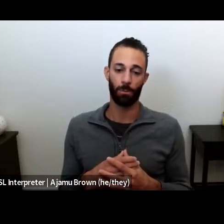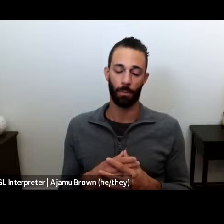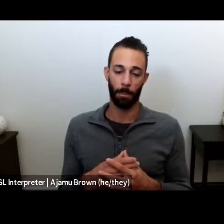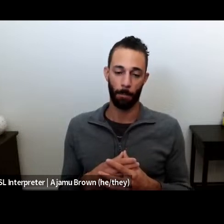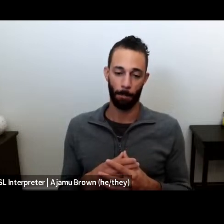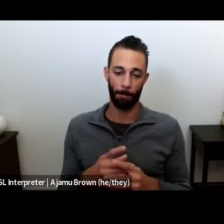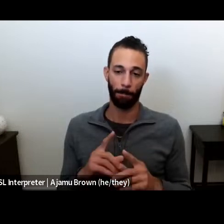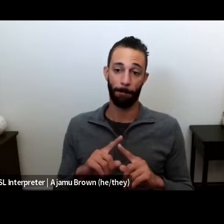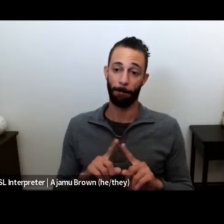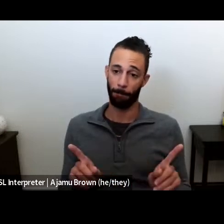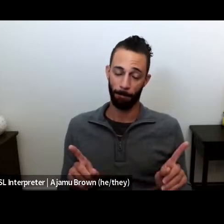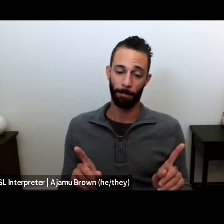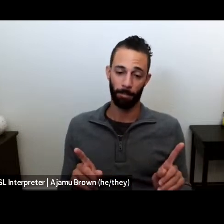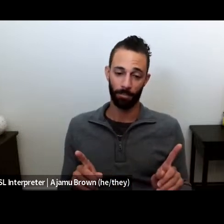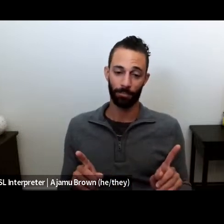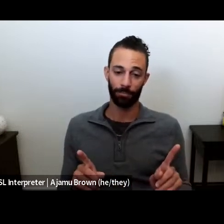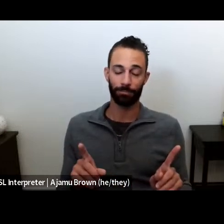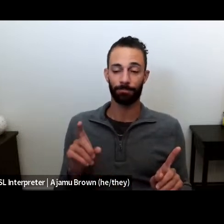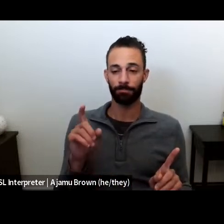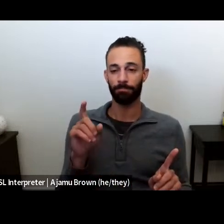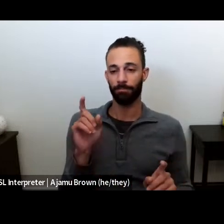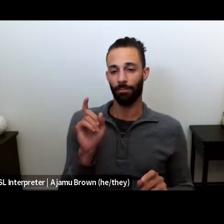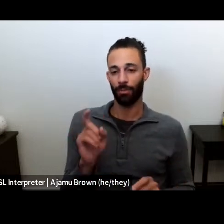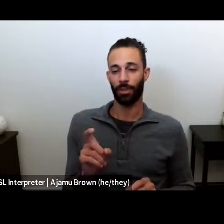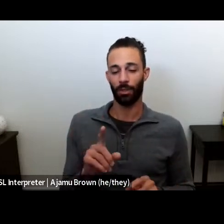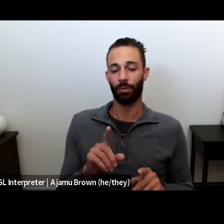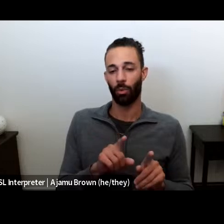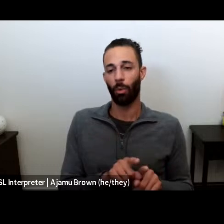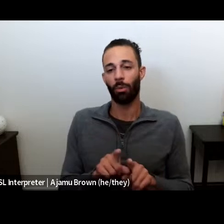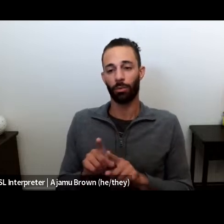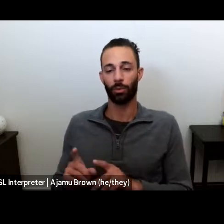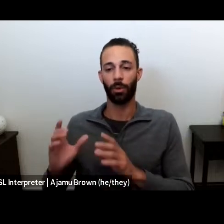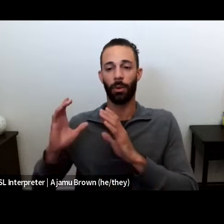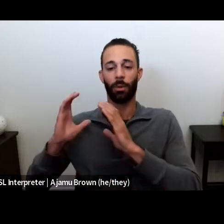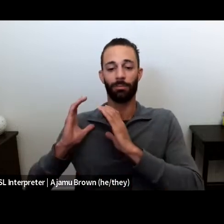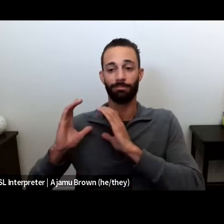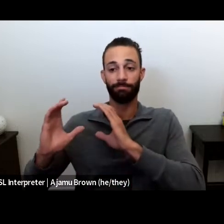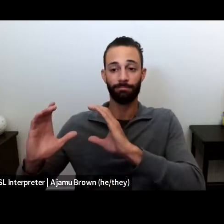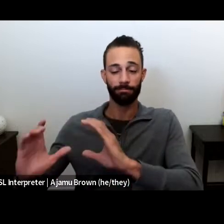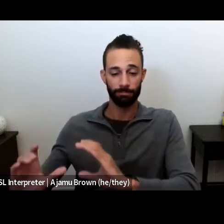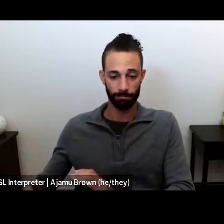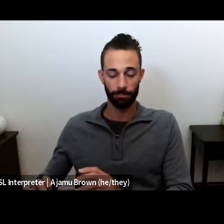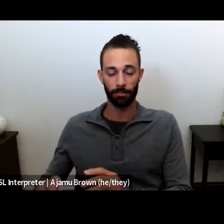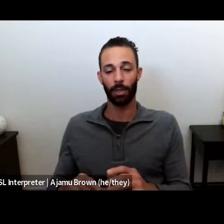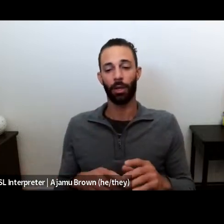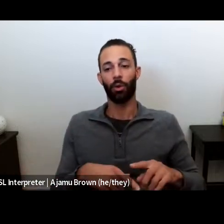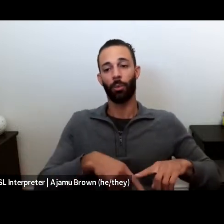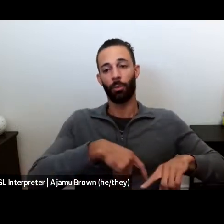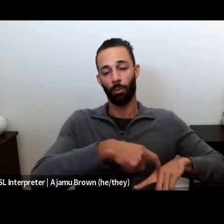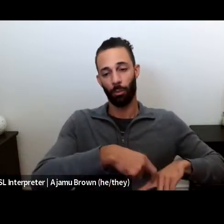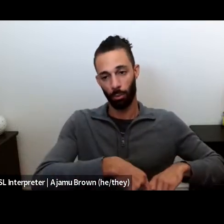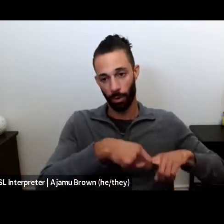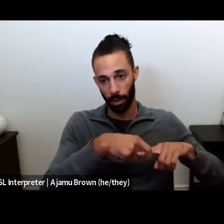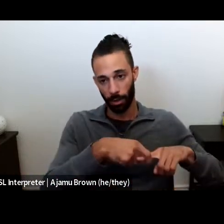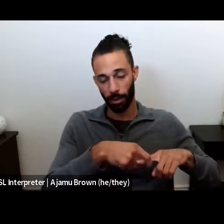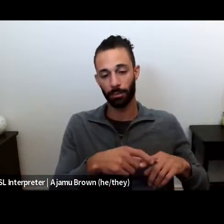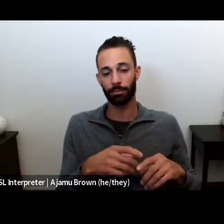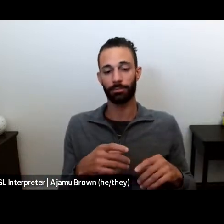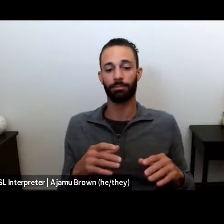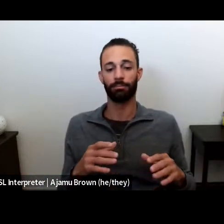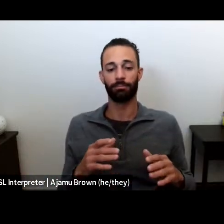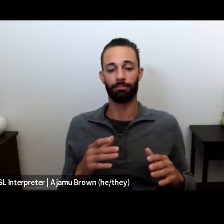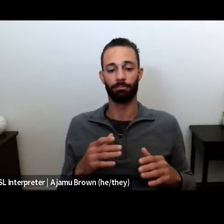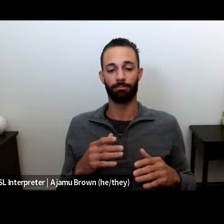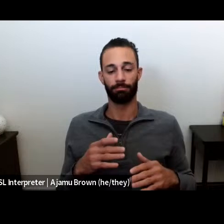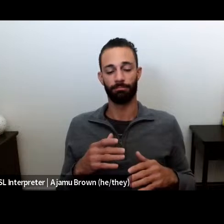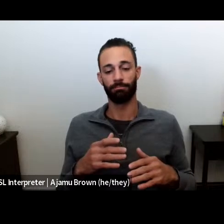You also need to put that down occasionally. Take a break. Take a break. And okay, let me go on